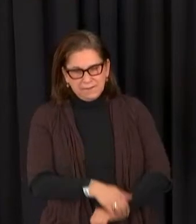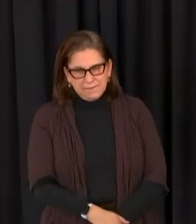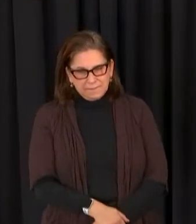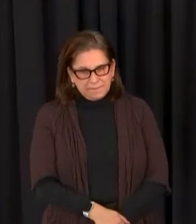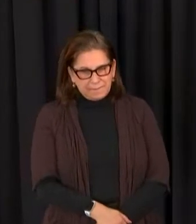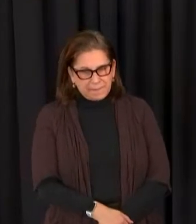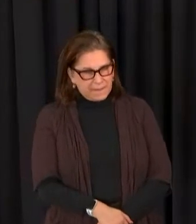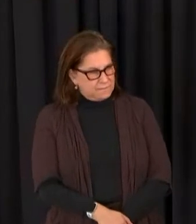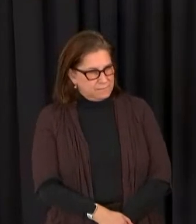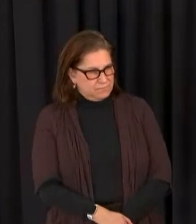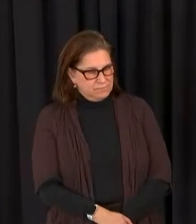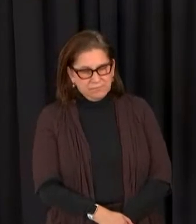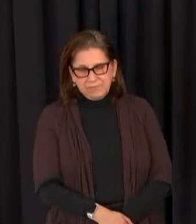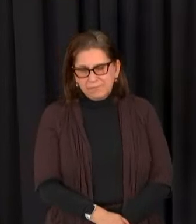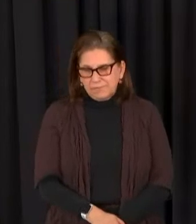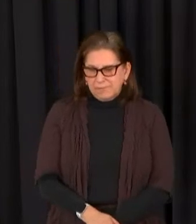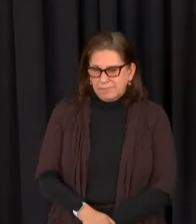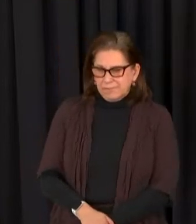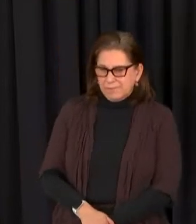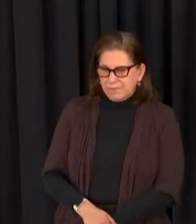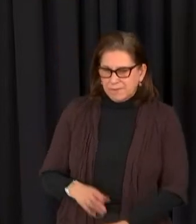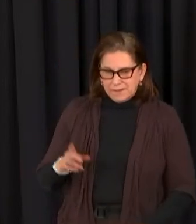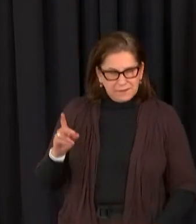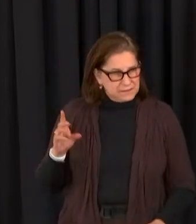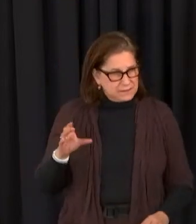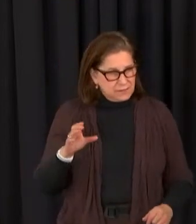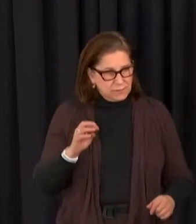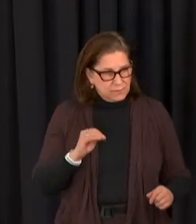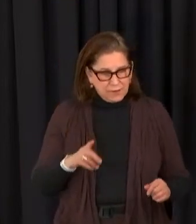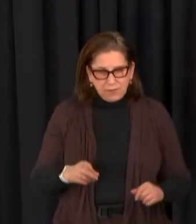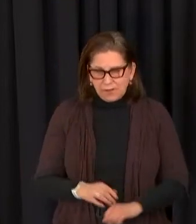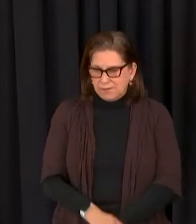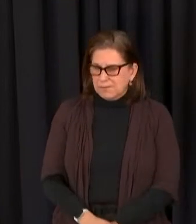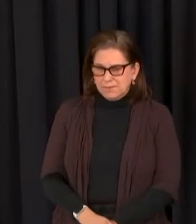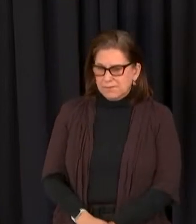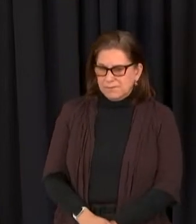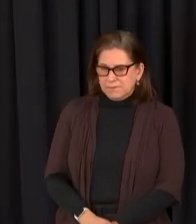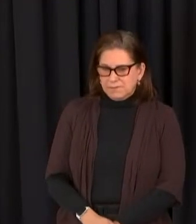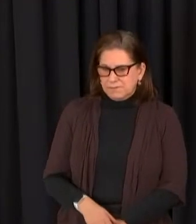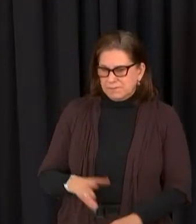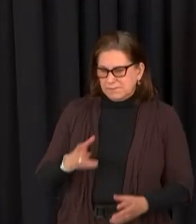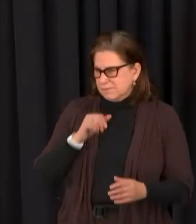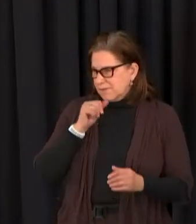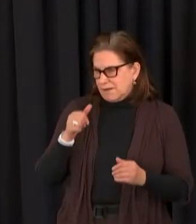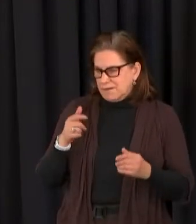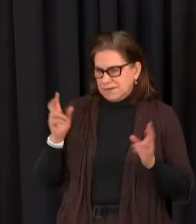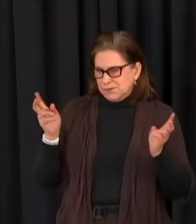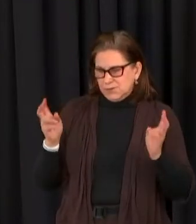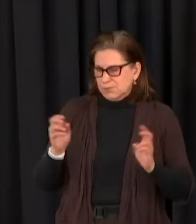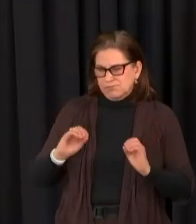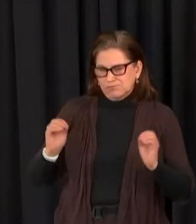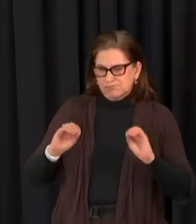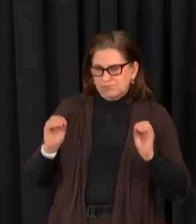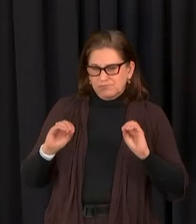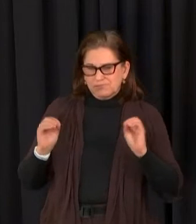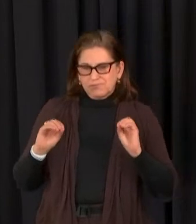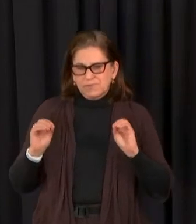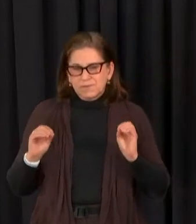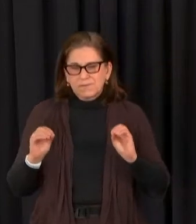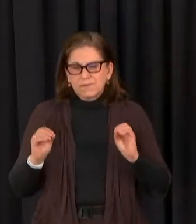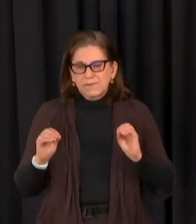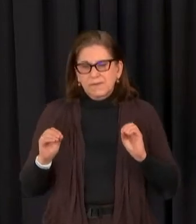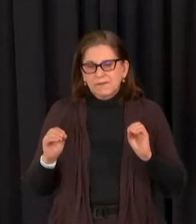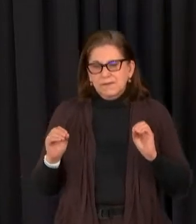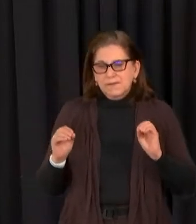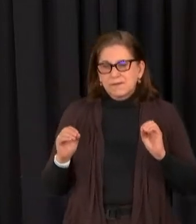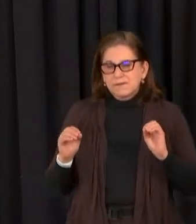not currently in the eligible groups? We've seen that in Maryland, but is that? It has not been a widespread issue. We had 1 week where